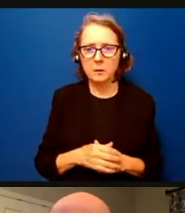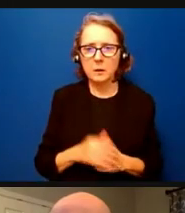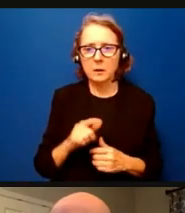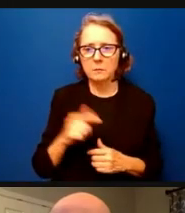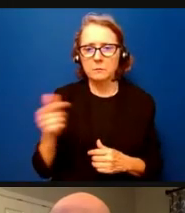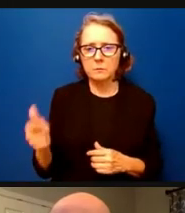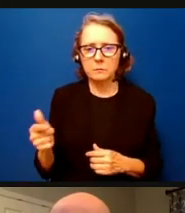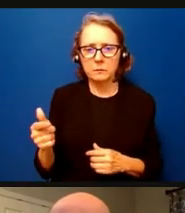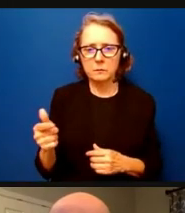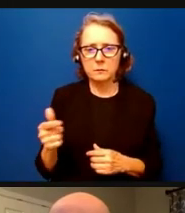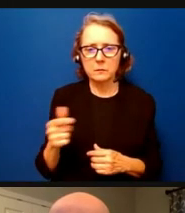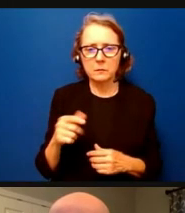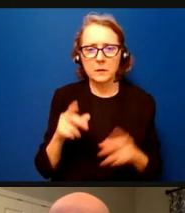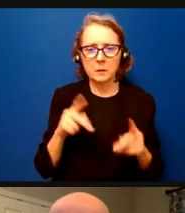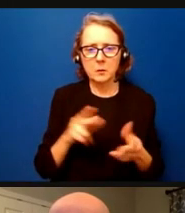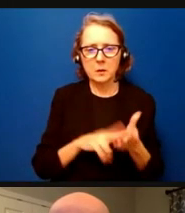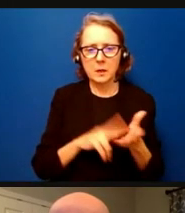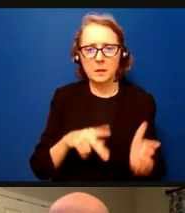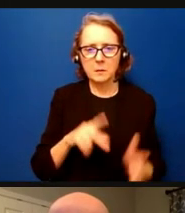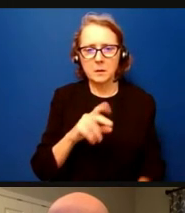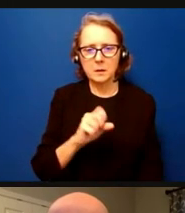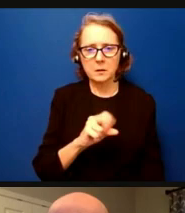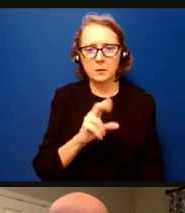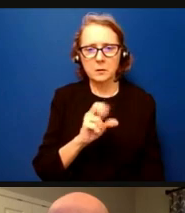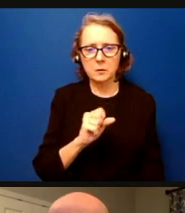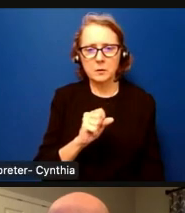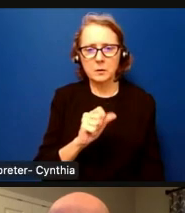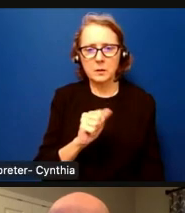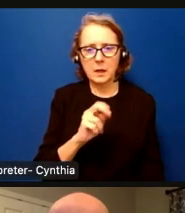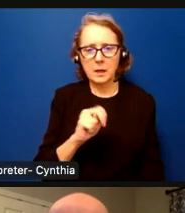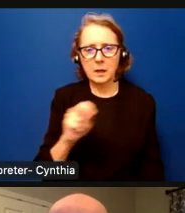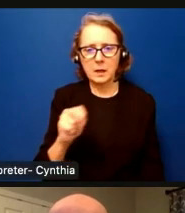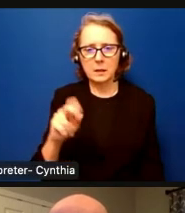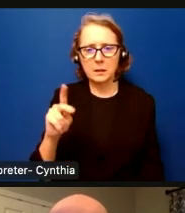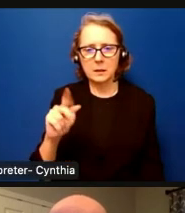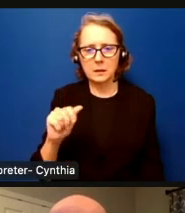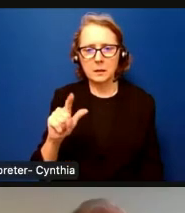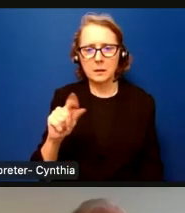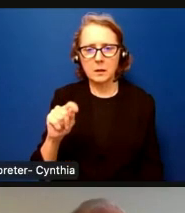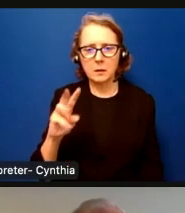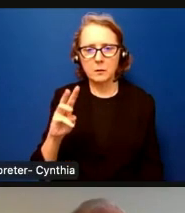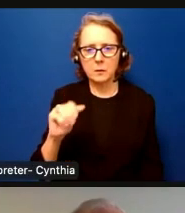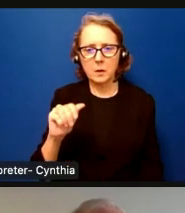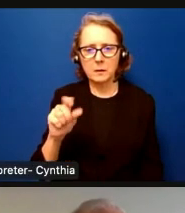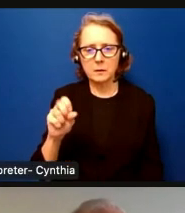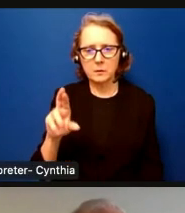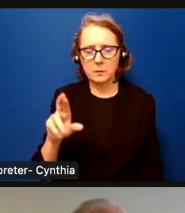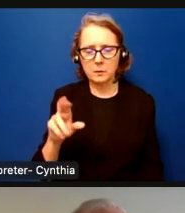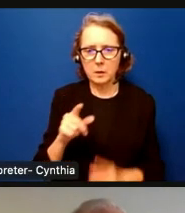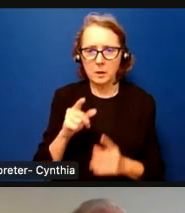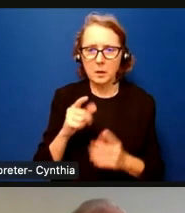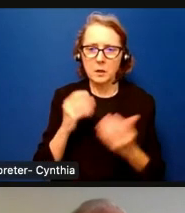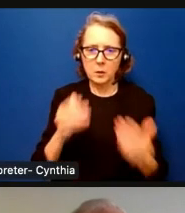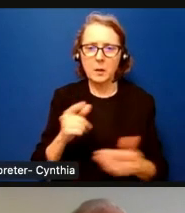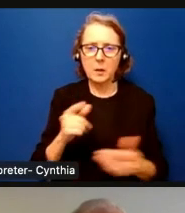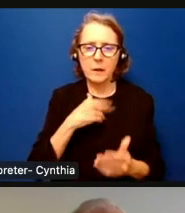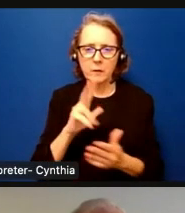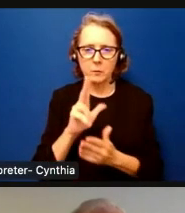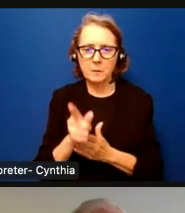to our person signed up. That's Suzanne Kaltwasser. Suzanne, you're up. You have 3 minutes. Okay, thank